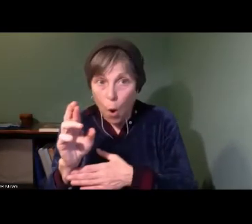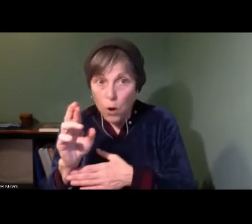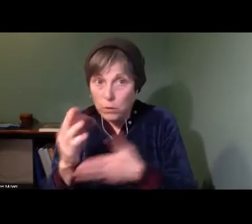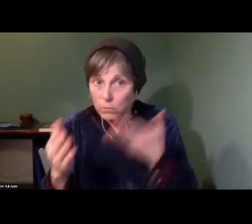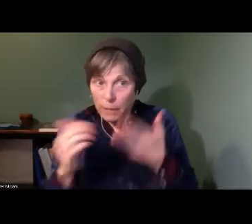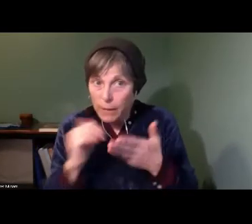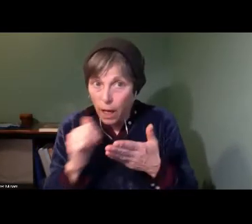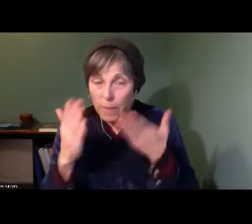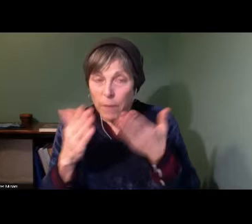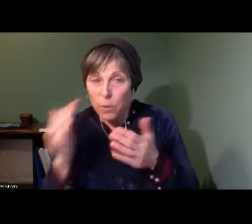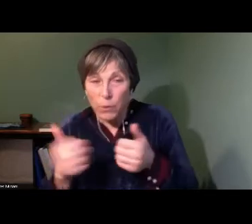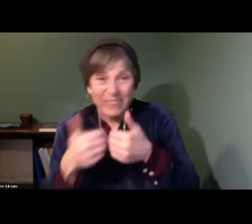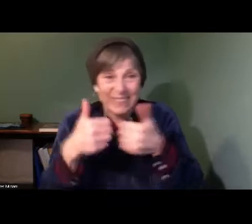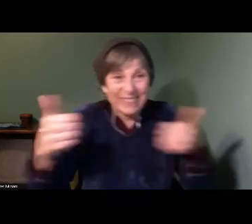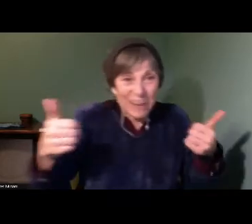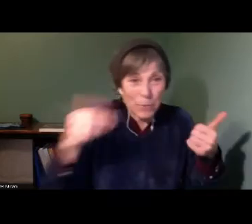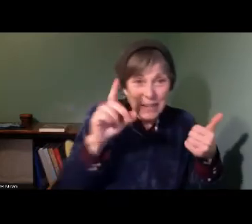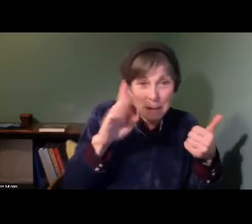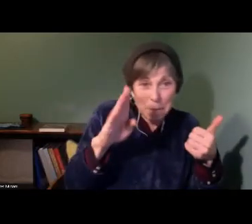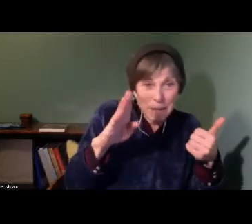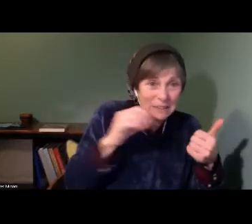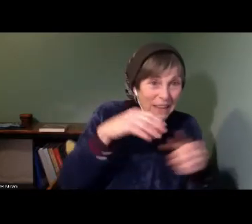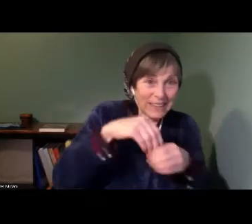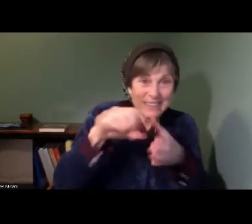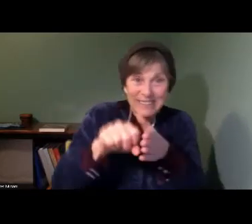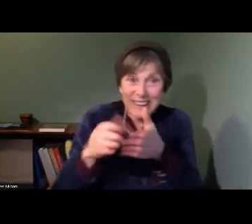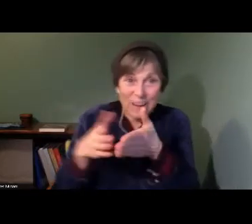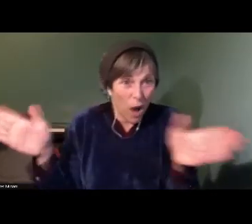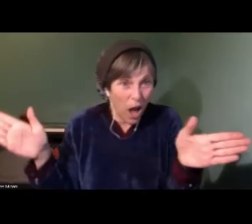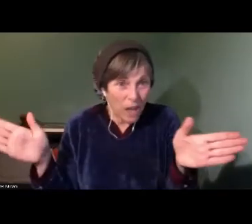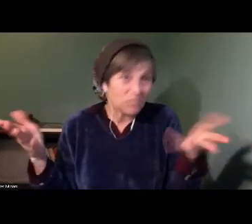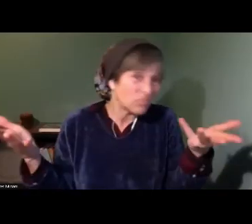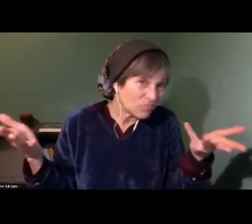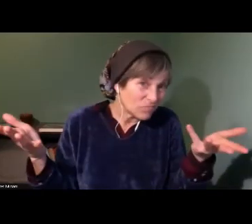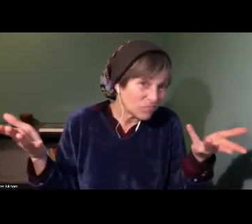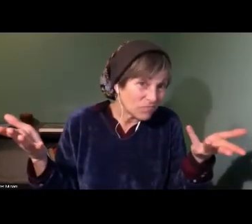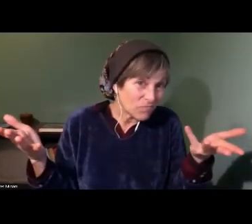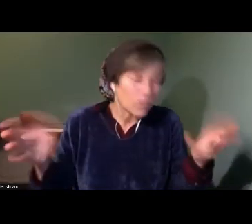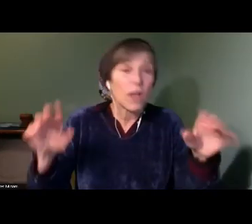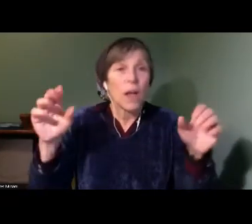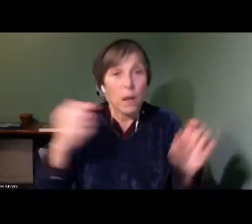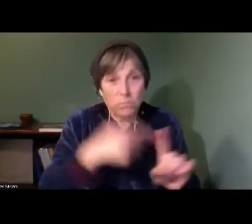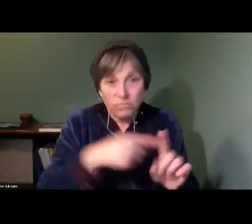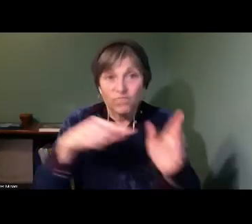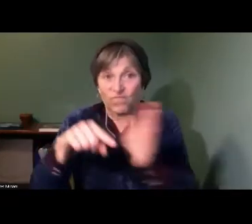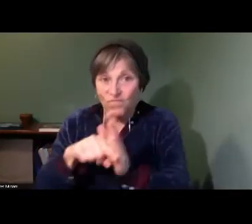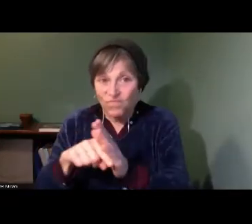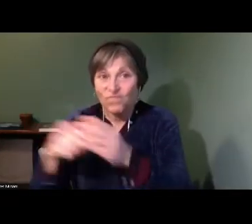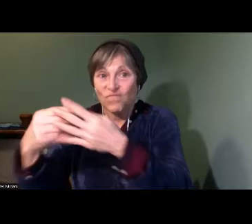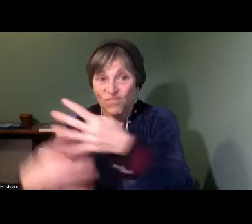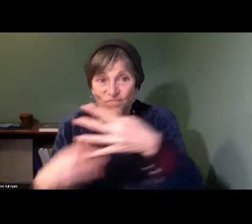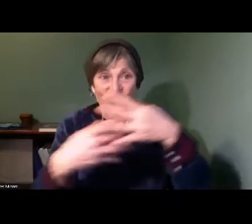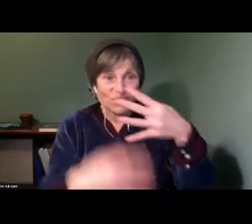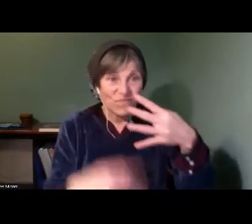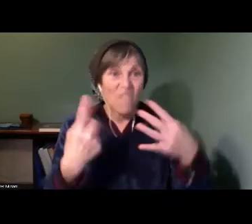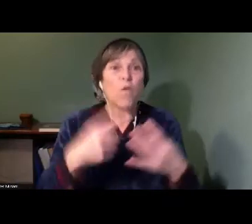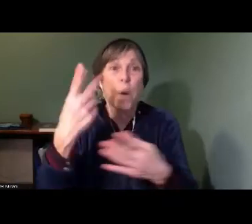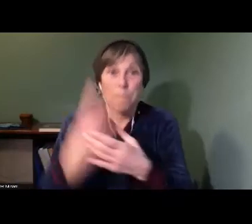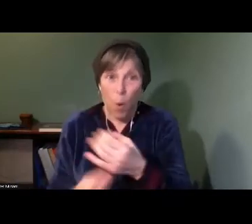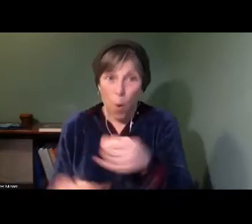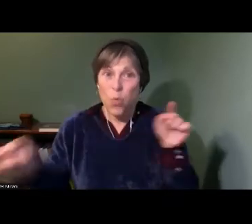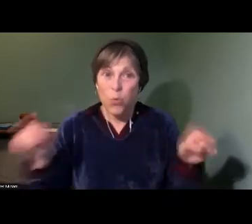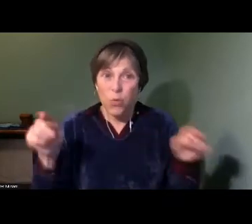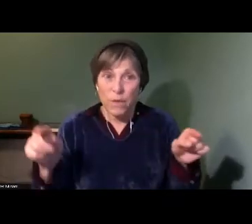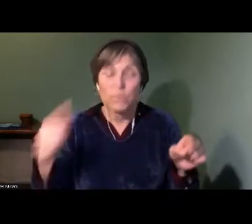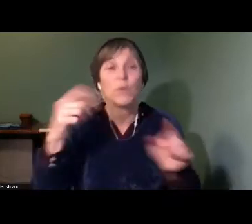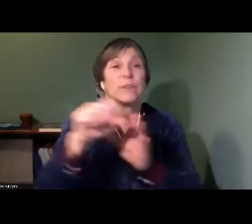uh that is separate from the statewide database um and that has both pluses and minuses for both of those um for the statewide database